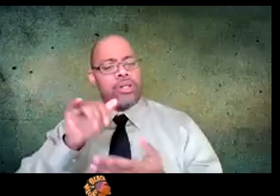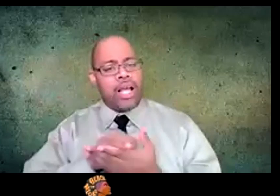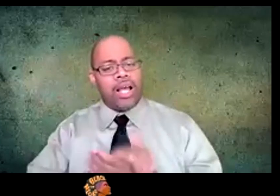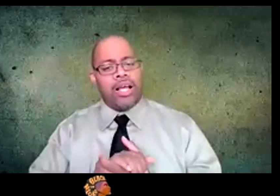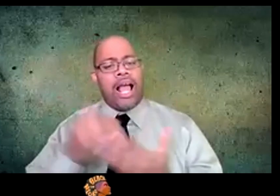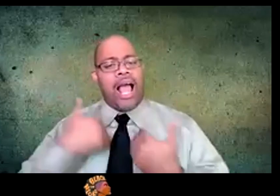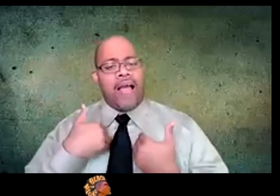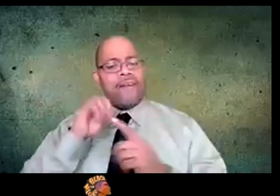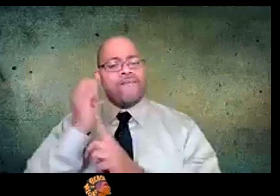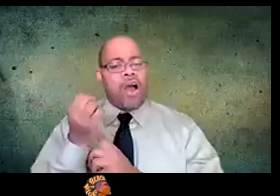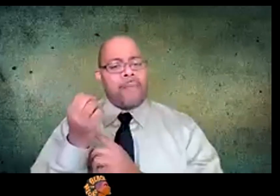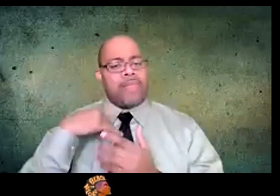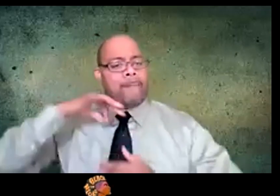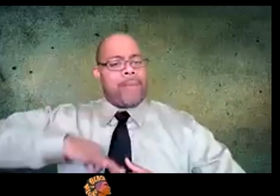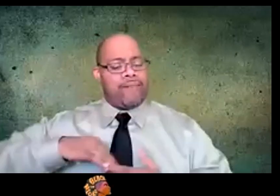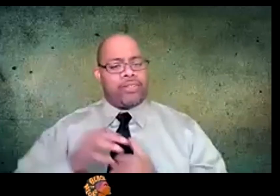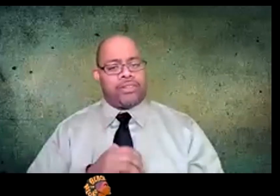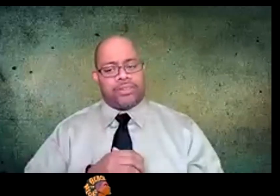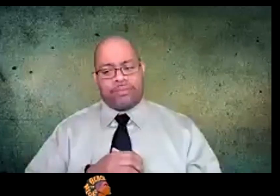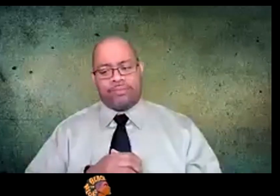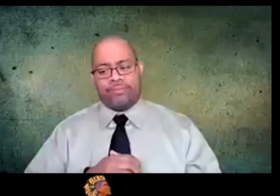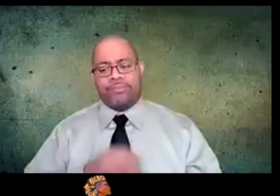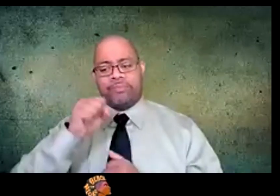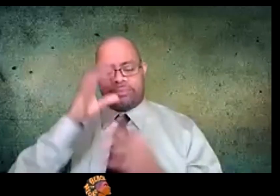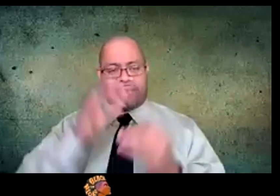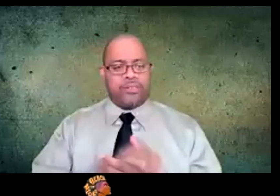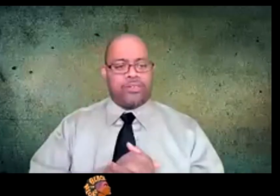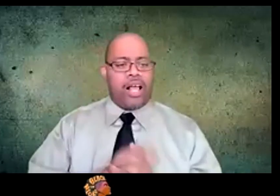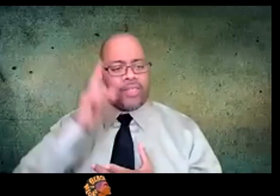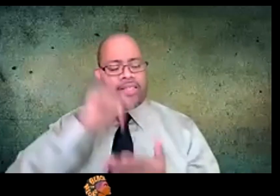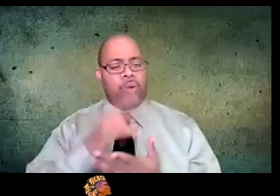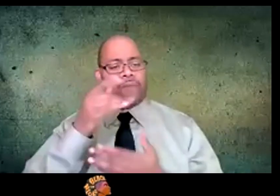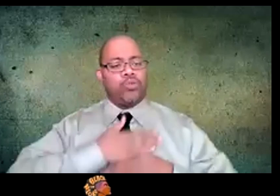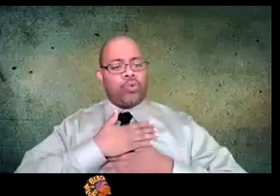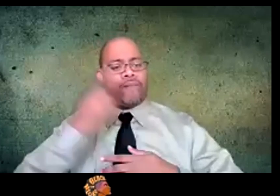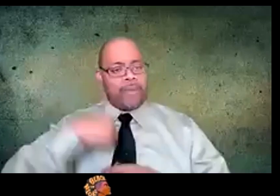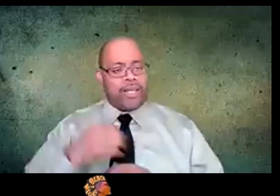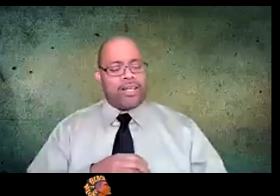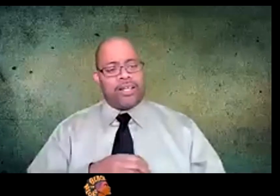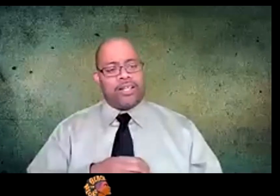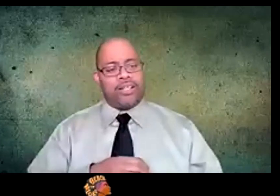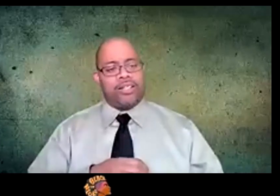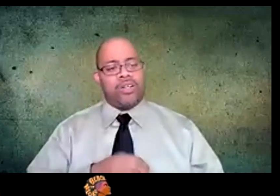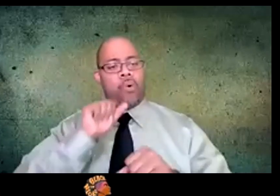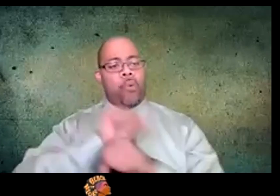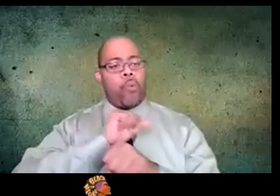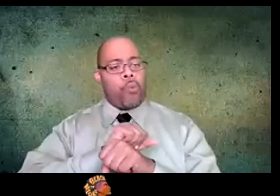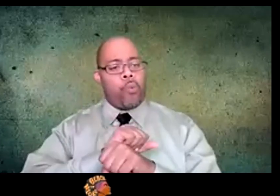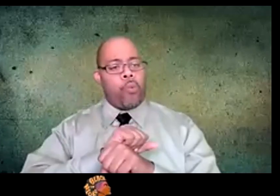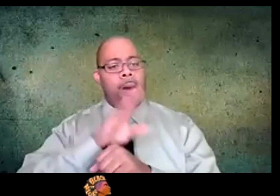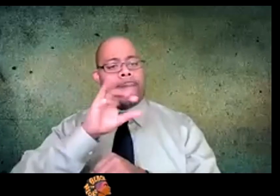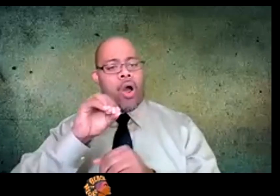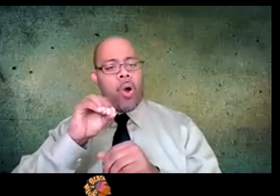there is an environment that benefits everybody? Yeah, absolutely. I think one of the joys for me in working in